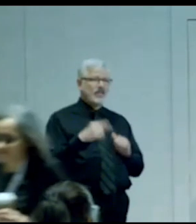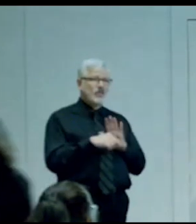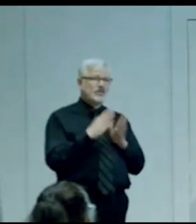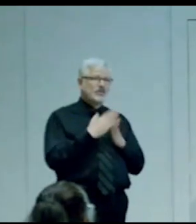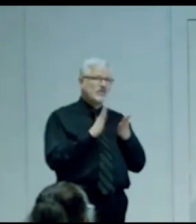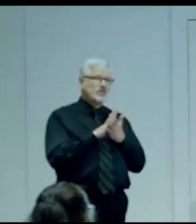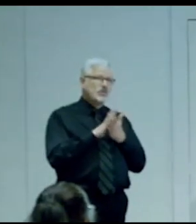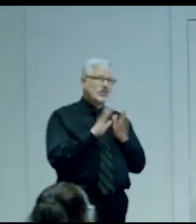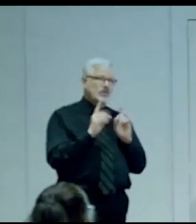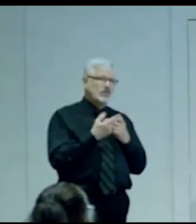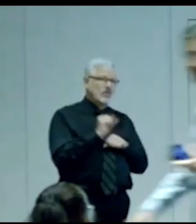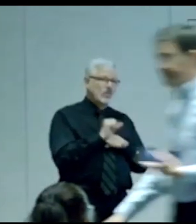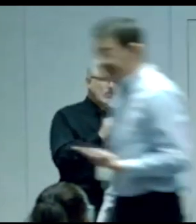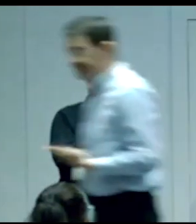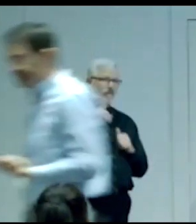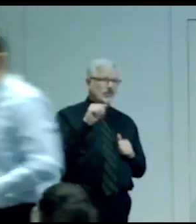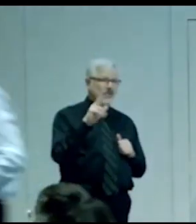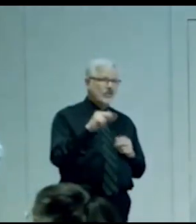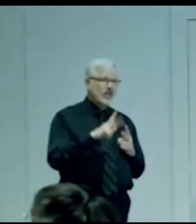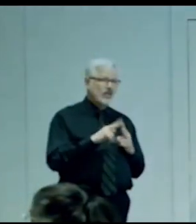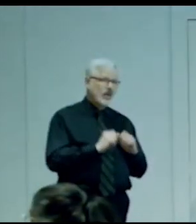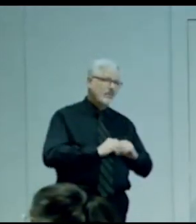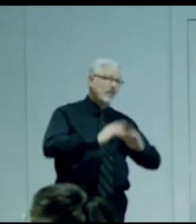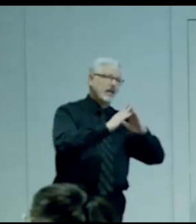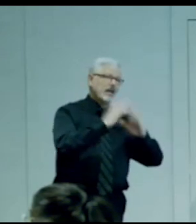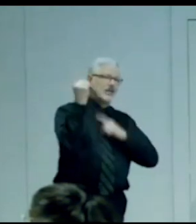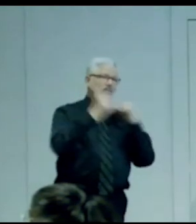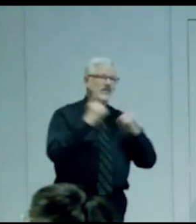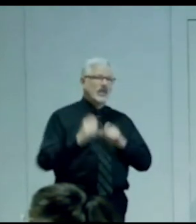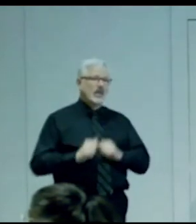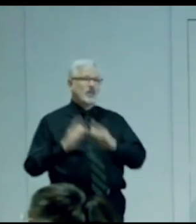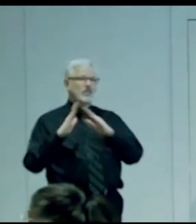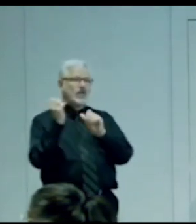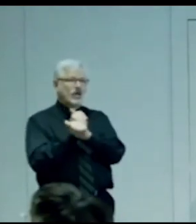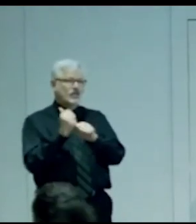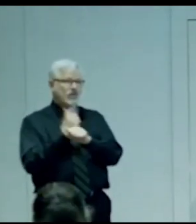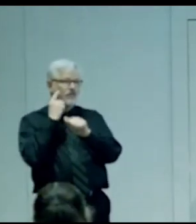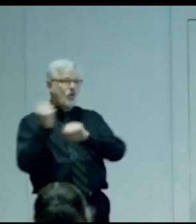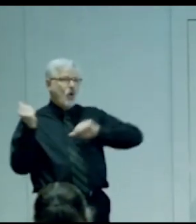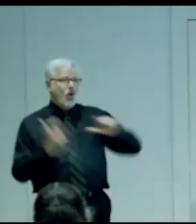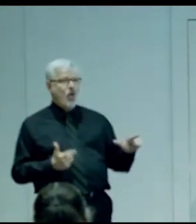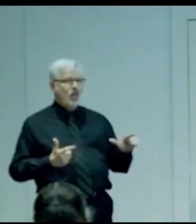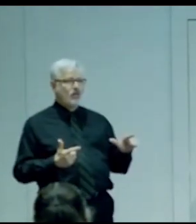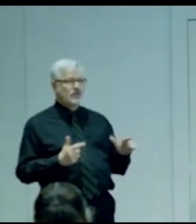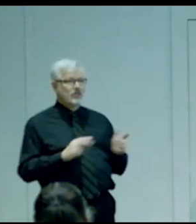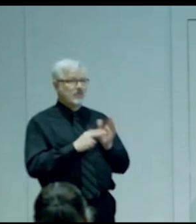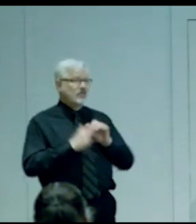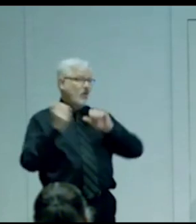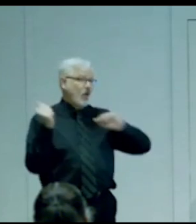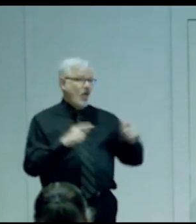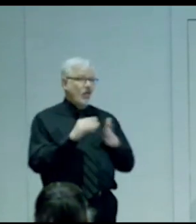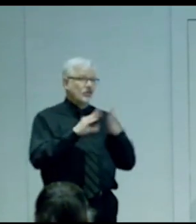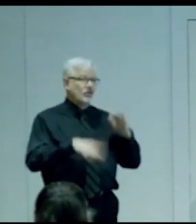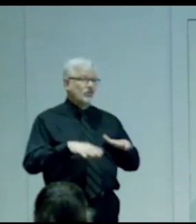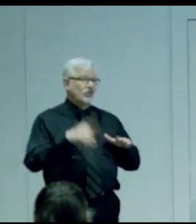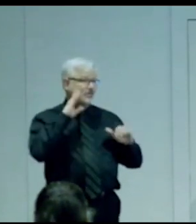only the god or and one anger how with the couple of